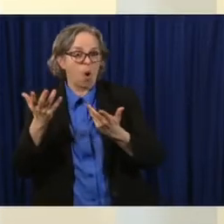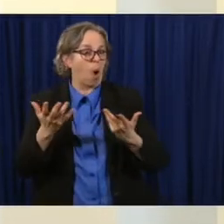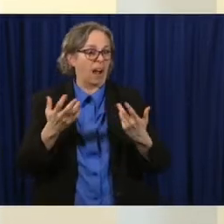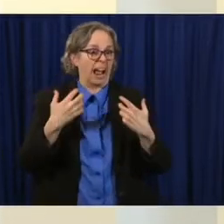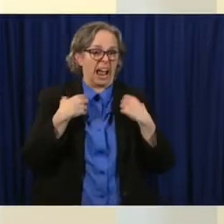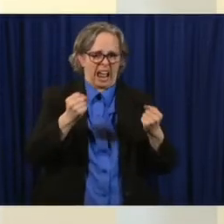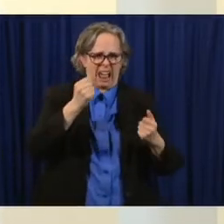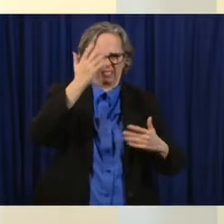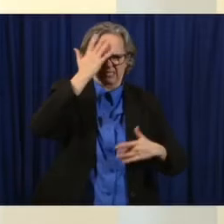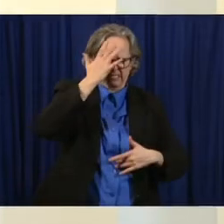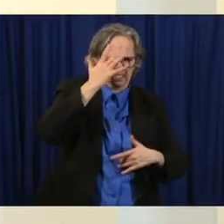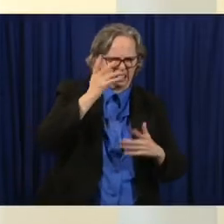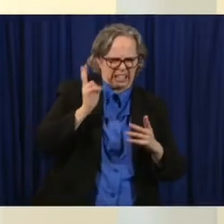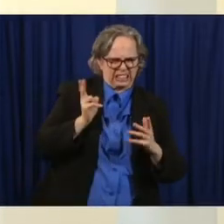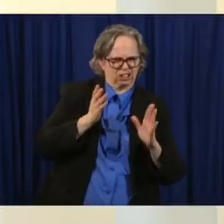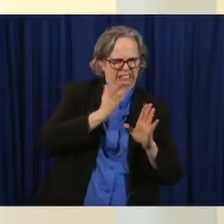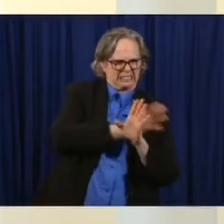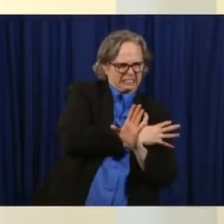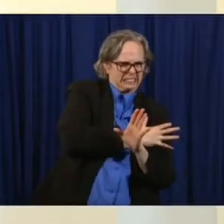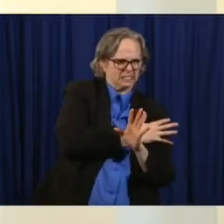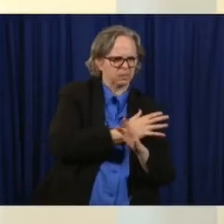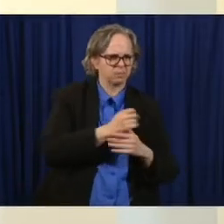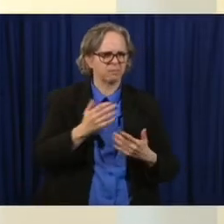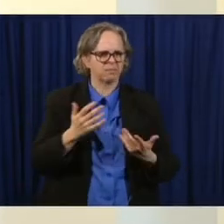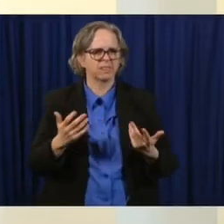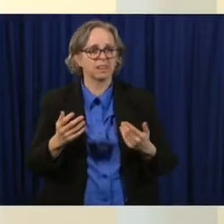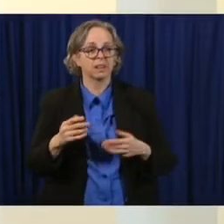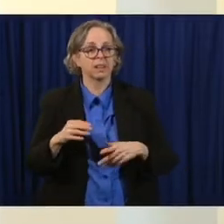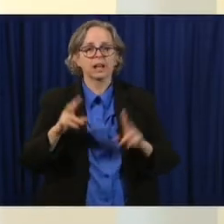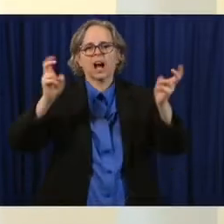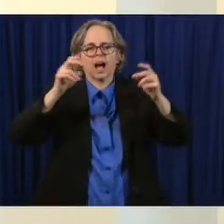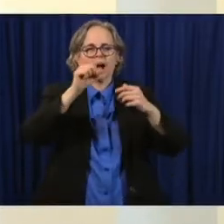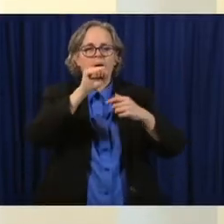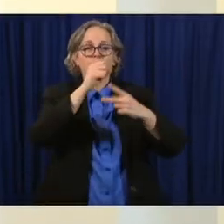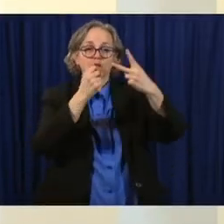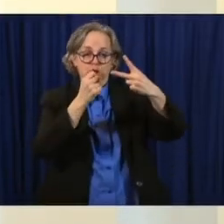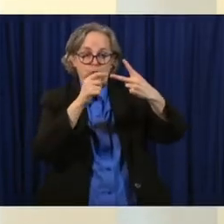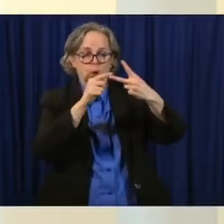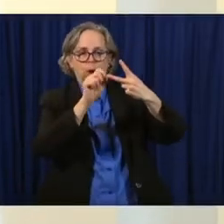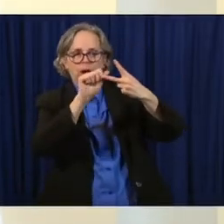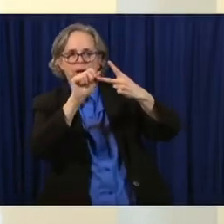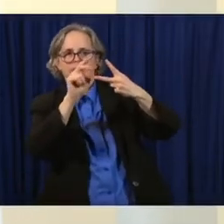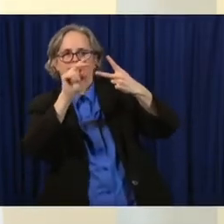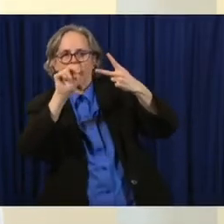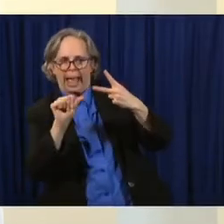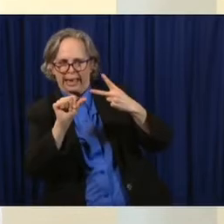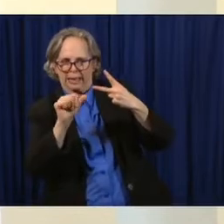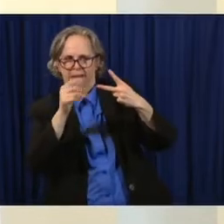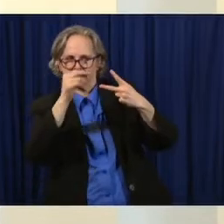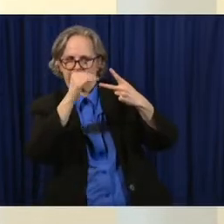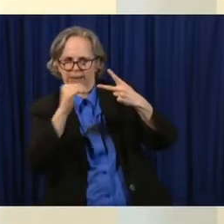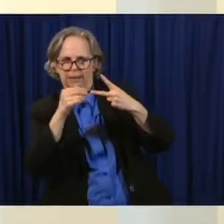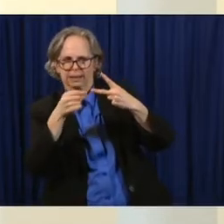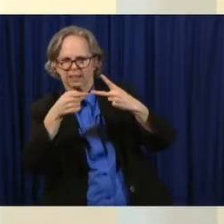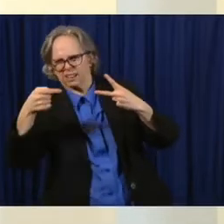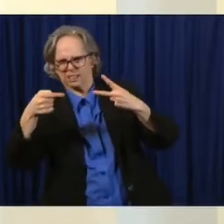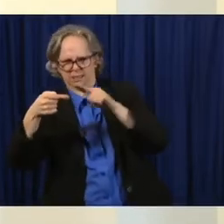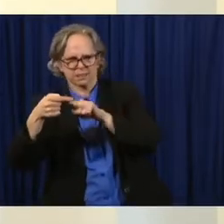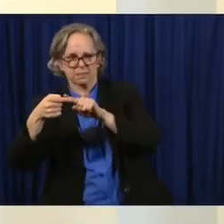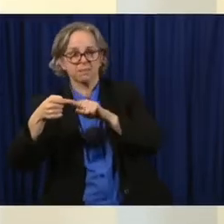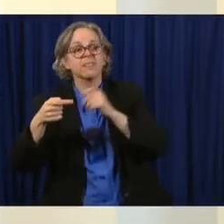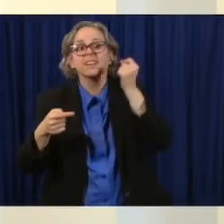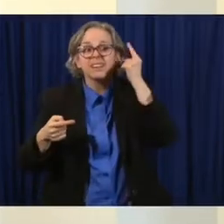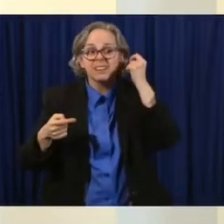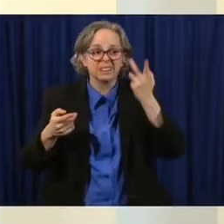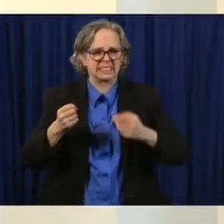a 2A priority, and these are for individuals and staff who are without symptoms but are